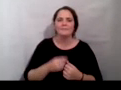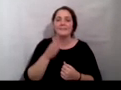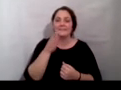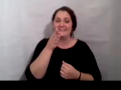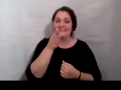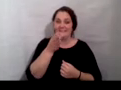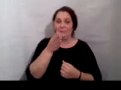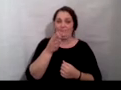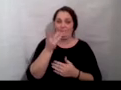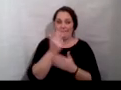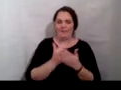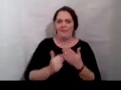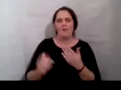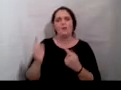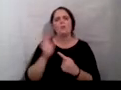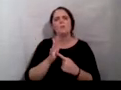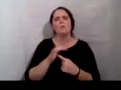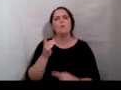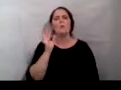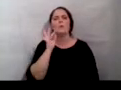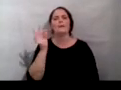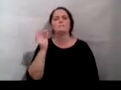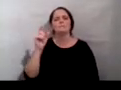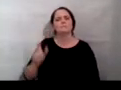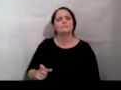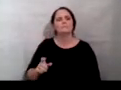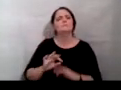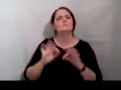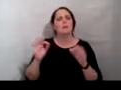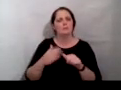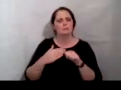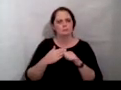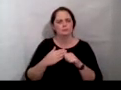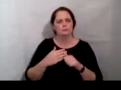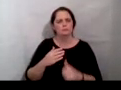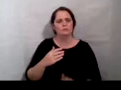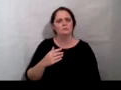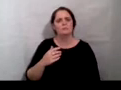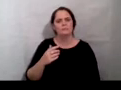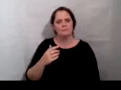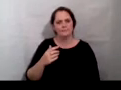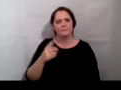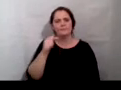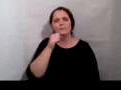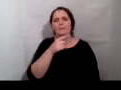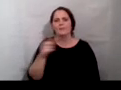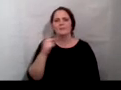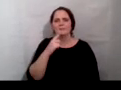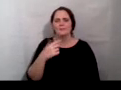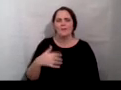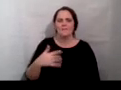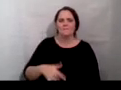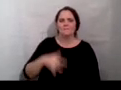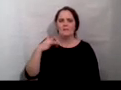And I think this is important for non-Indigenous people, is that I think one of the reasons that we're so connected, and you